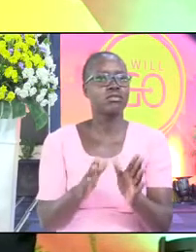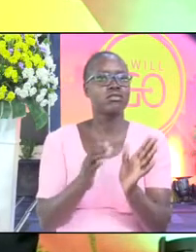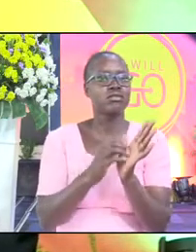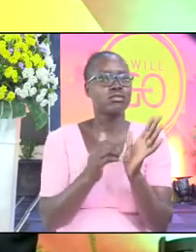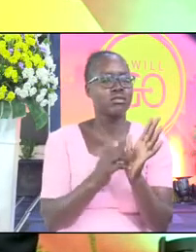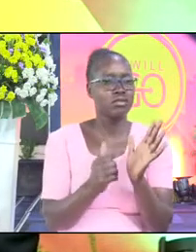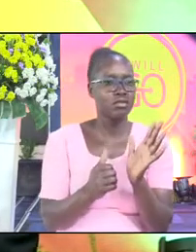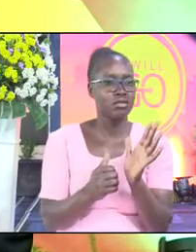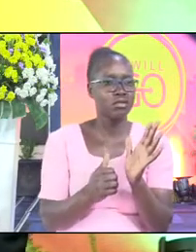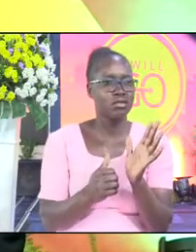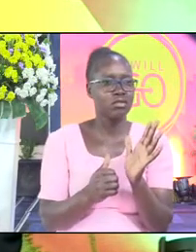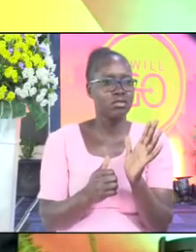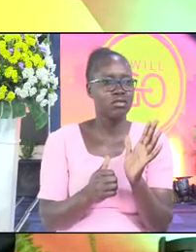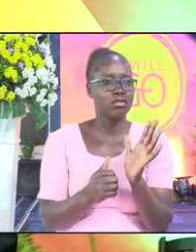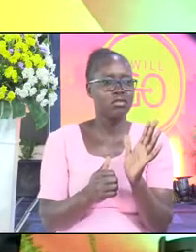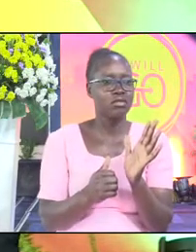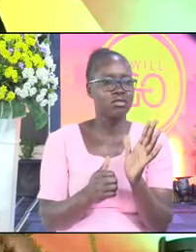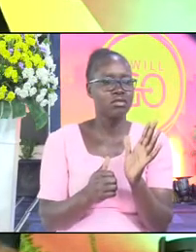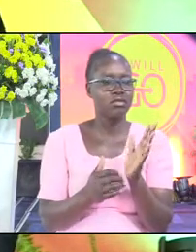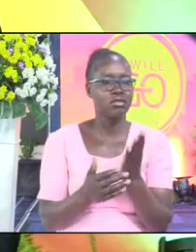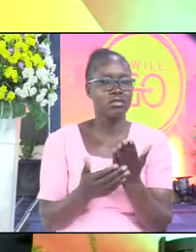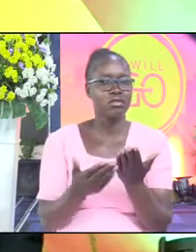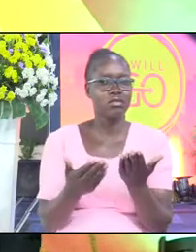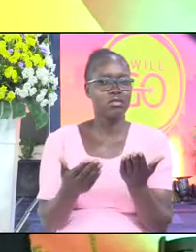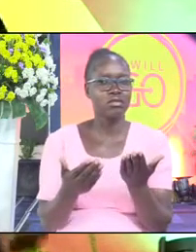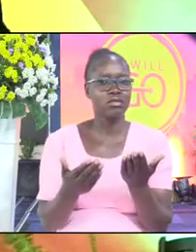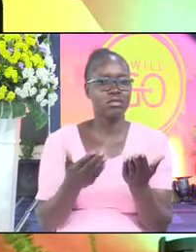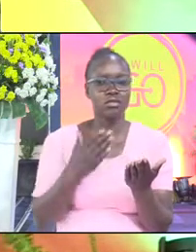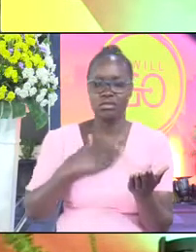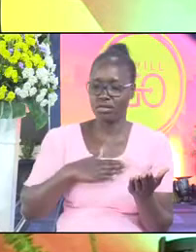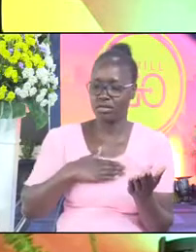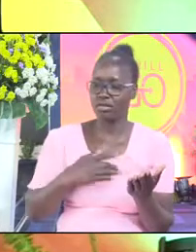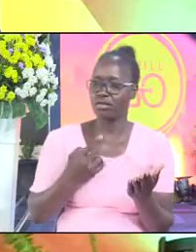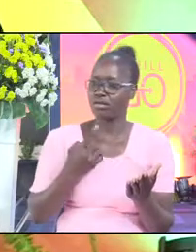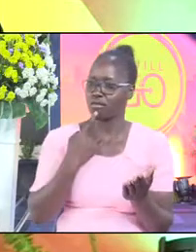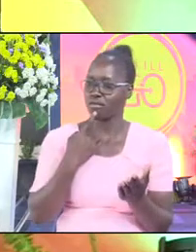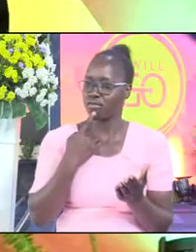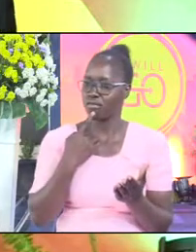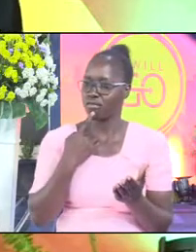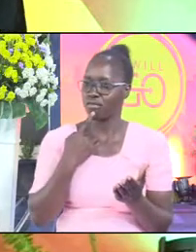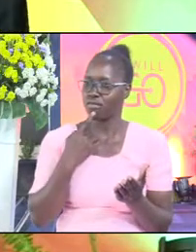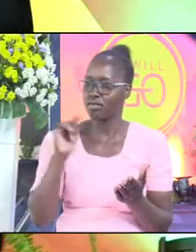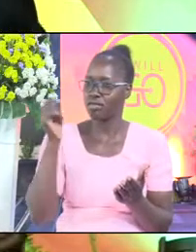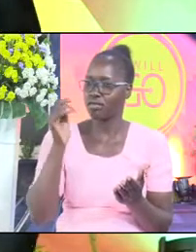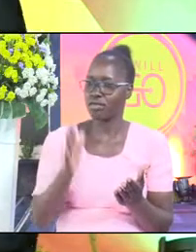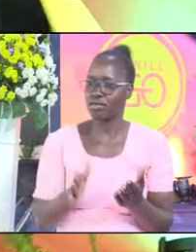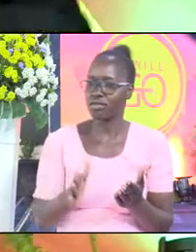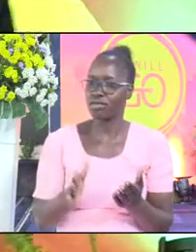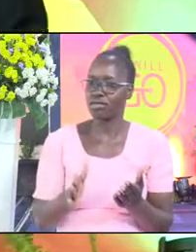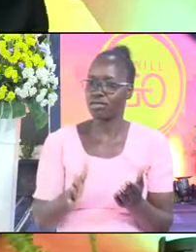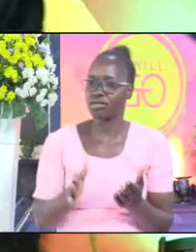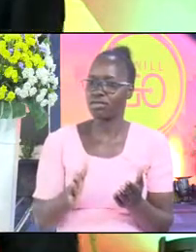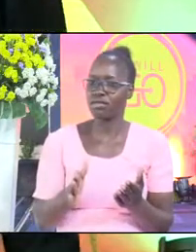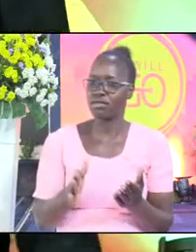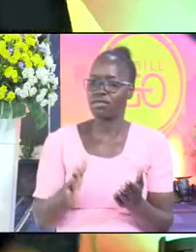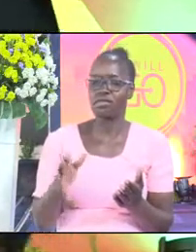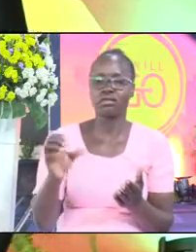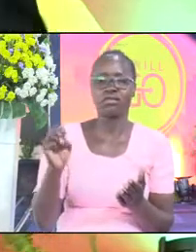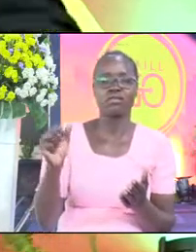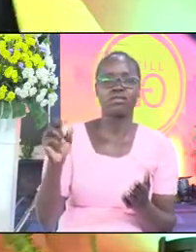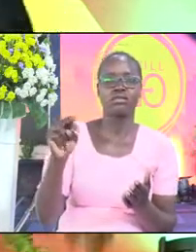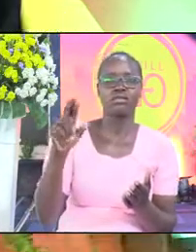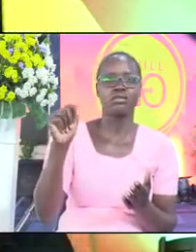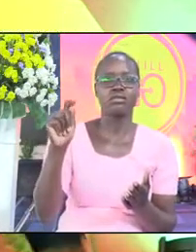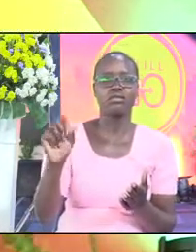Kamba, Samburu, Turkana, Kenyans,